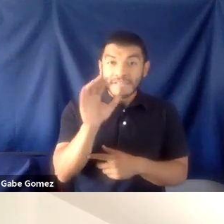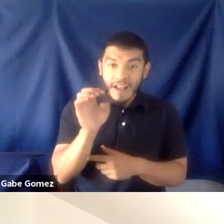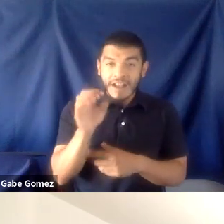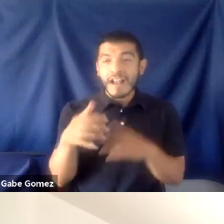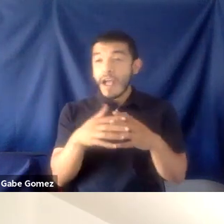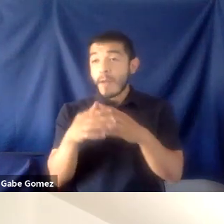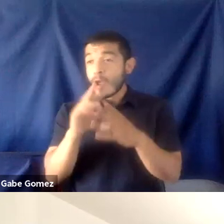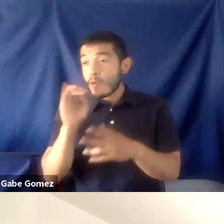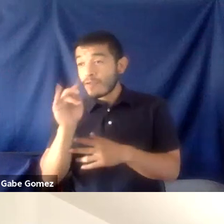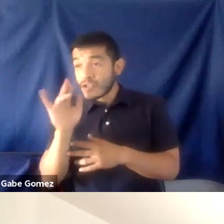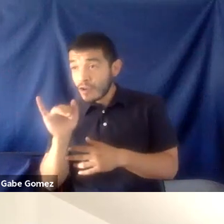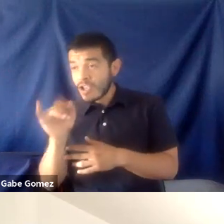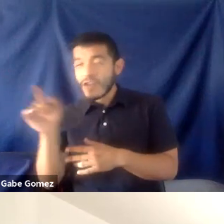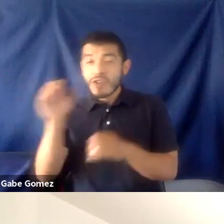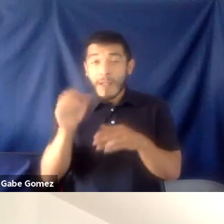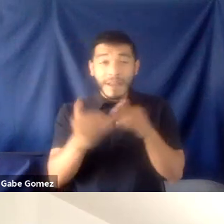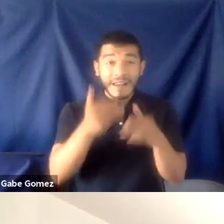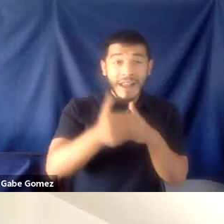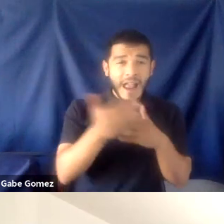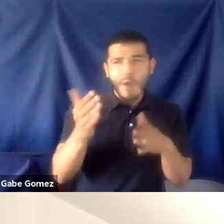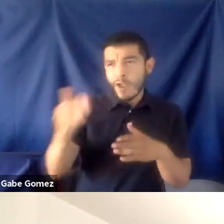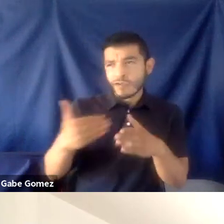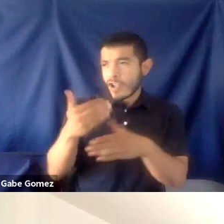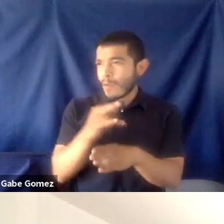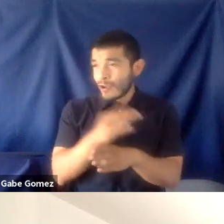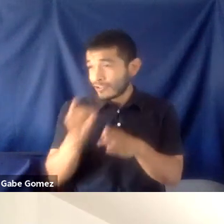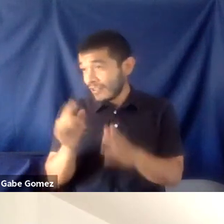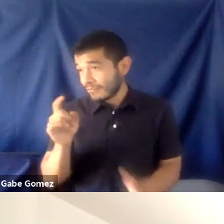Could Be Next. What is your next project?